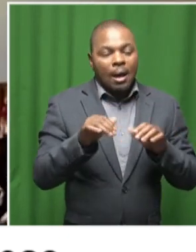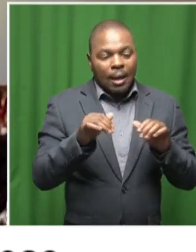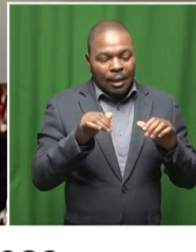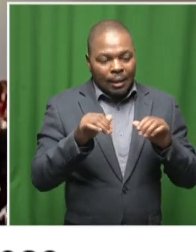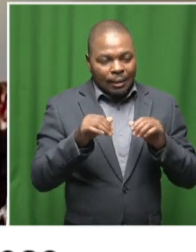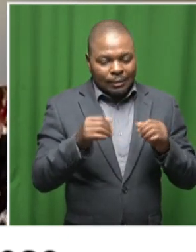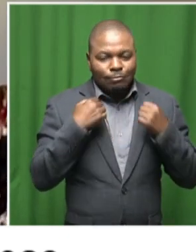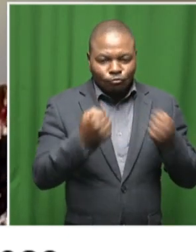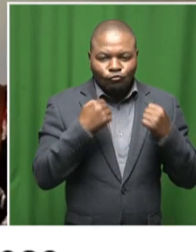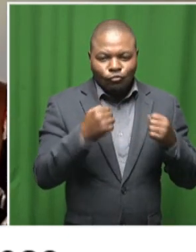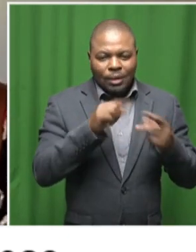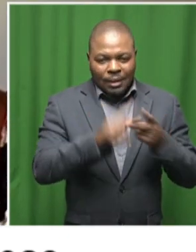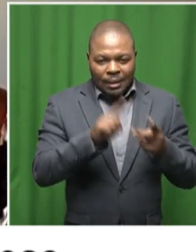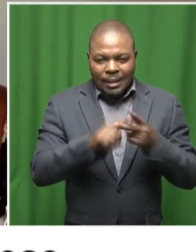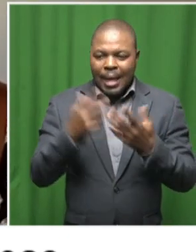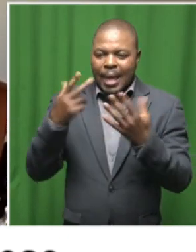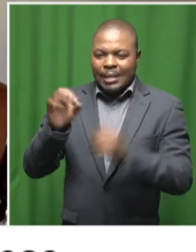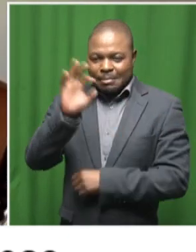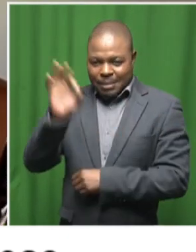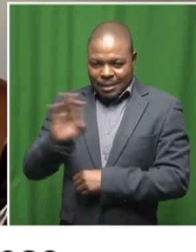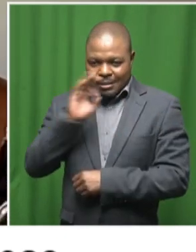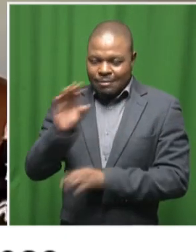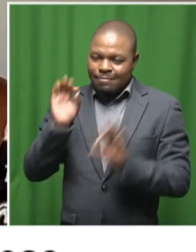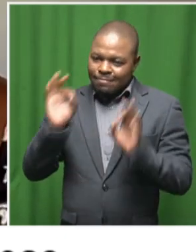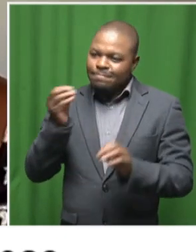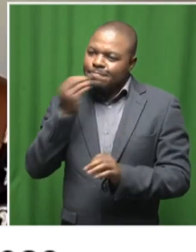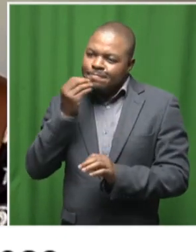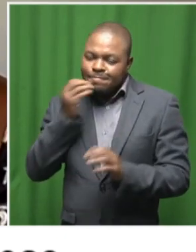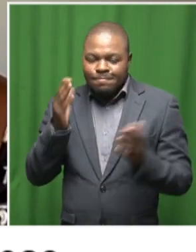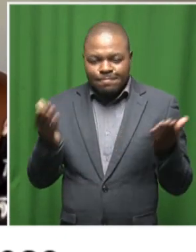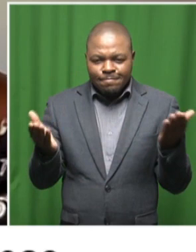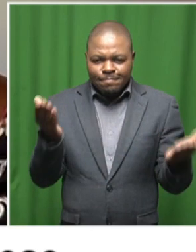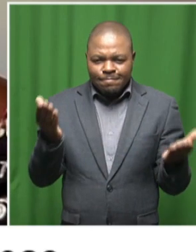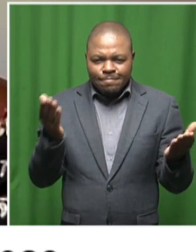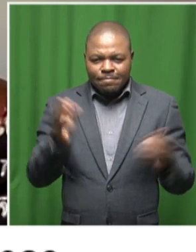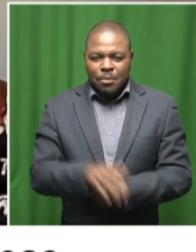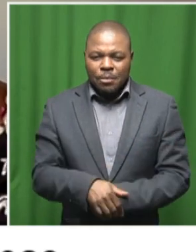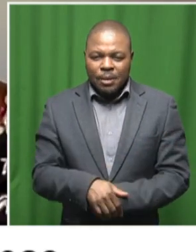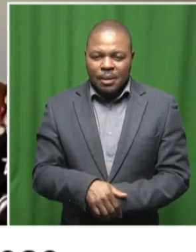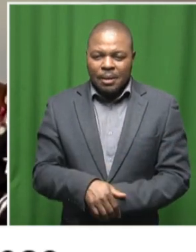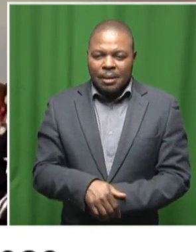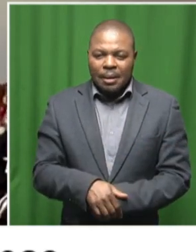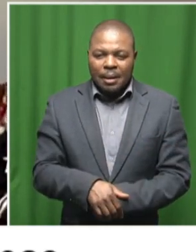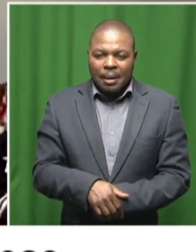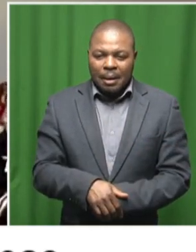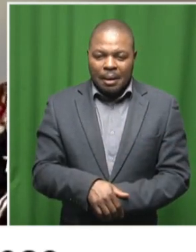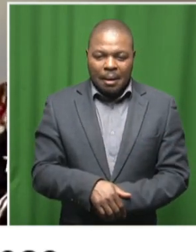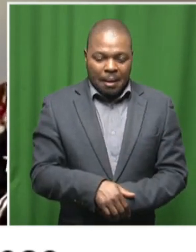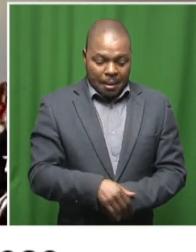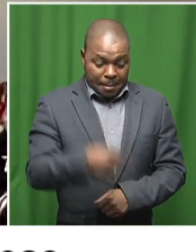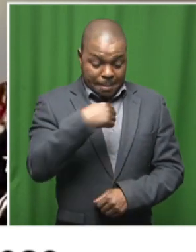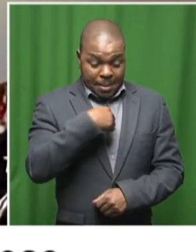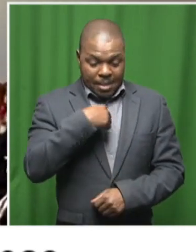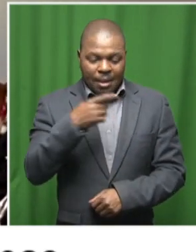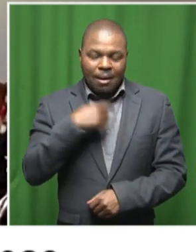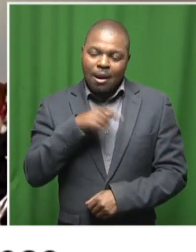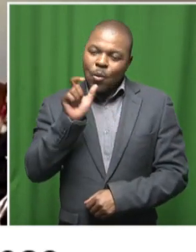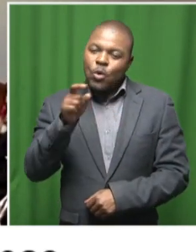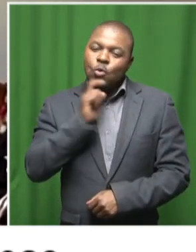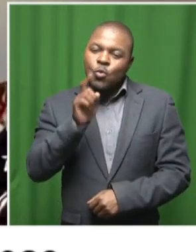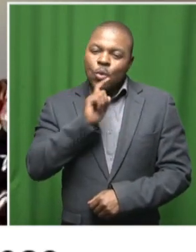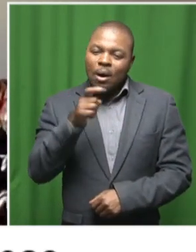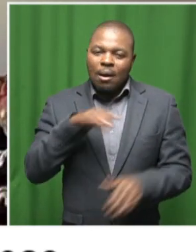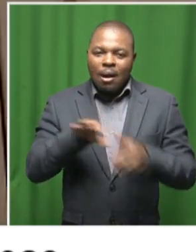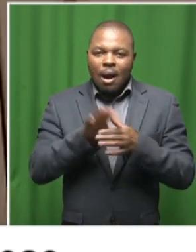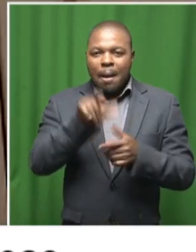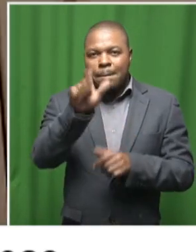exercising, and then 80% of the correct diet. I think the terms used for me, for somebody who's just sitting